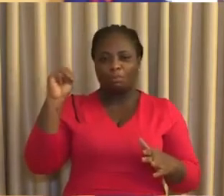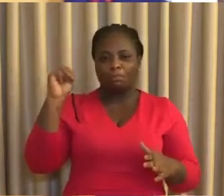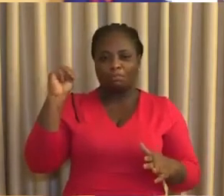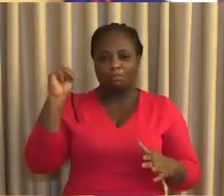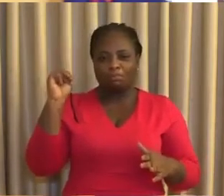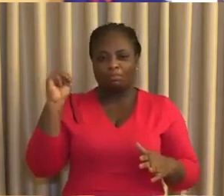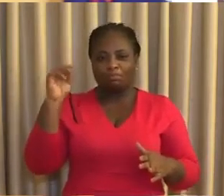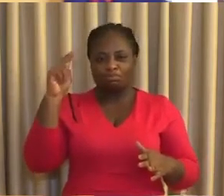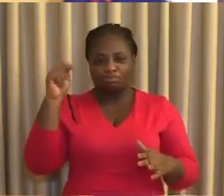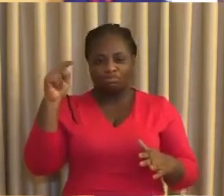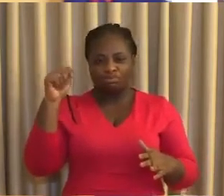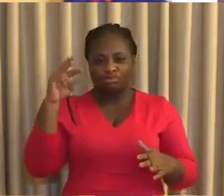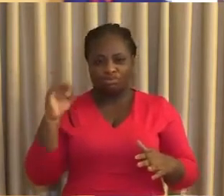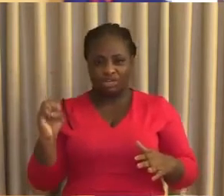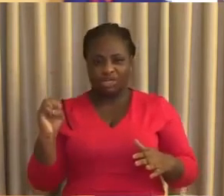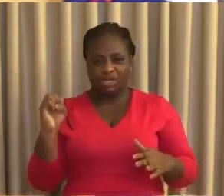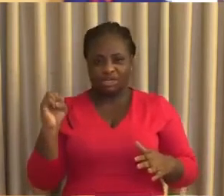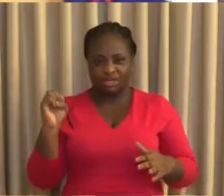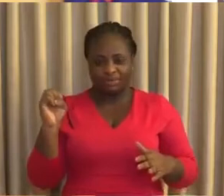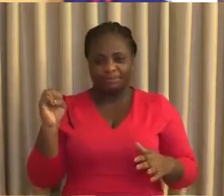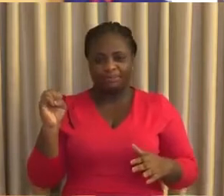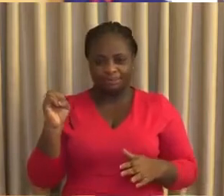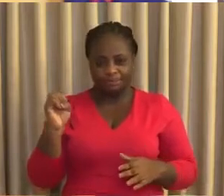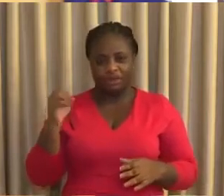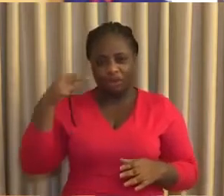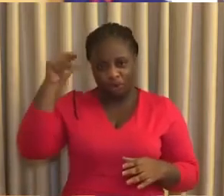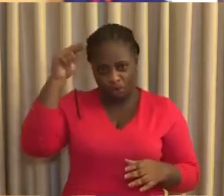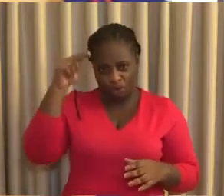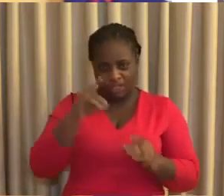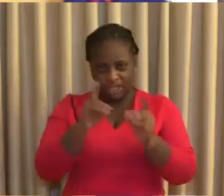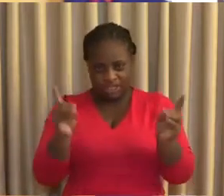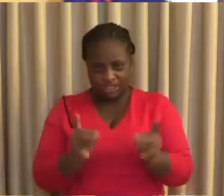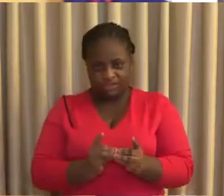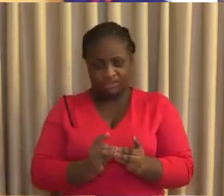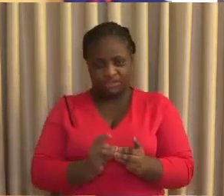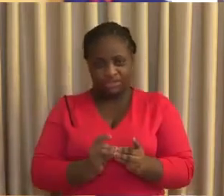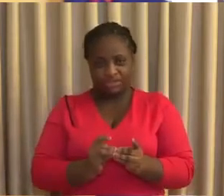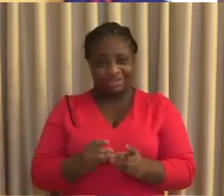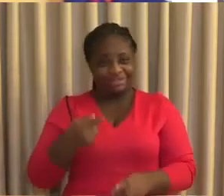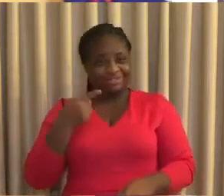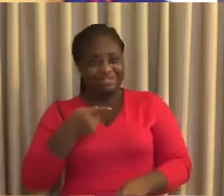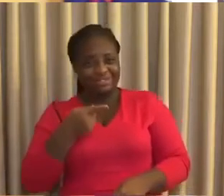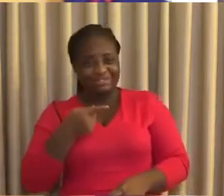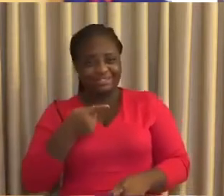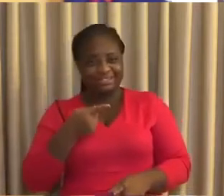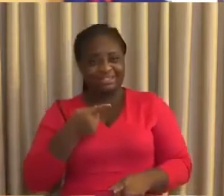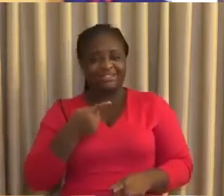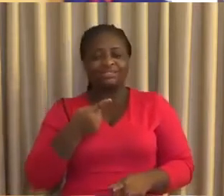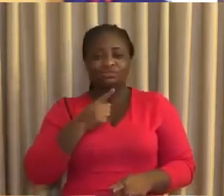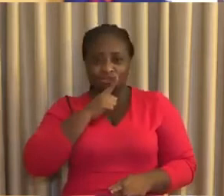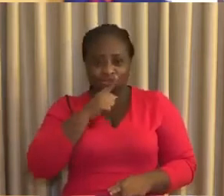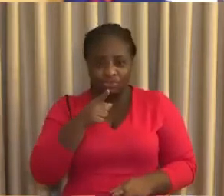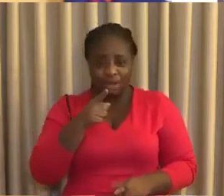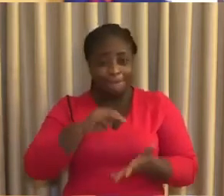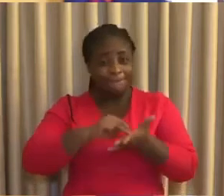Echima Webiaja North District. This, in essence, means that everyone